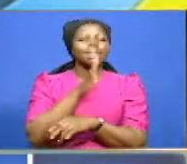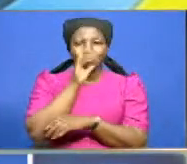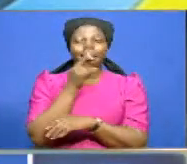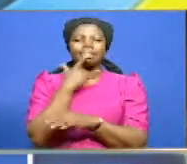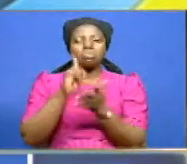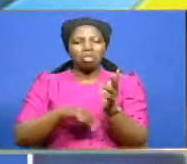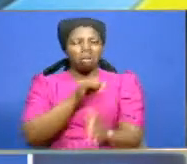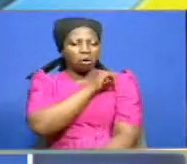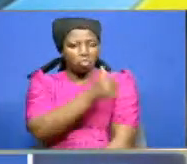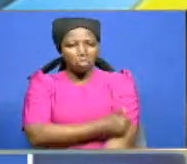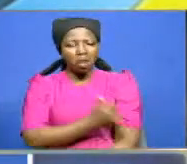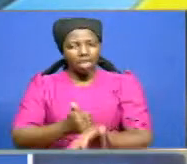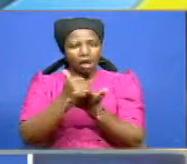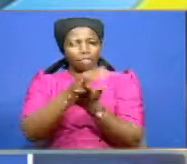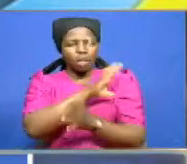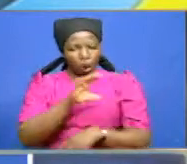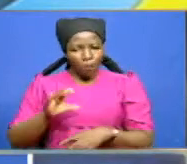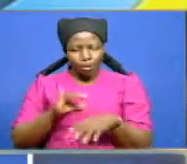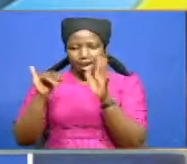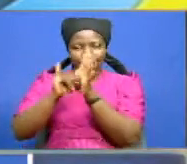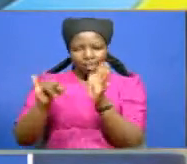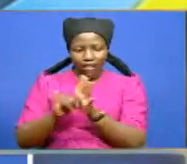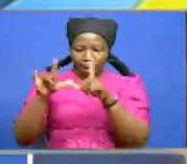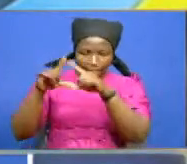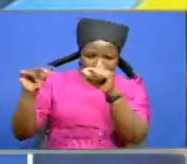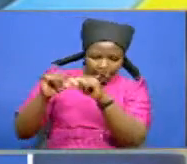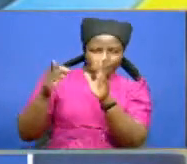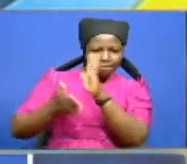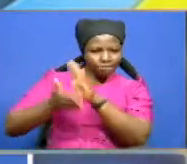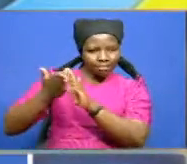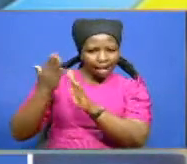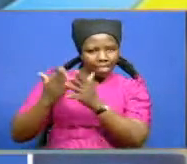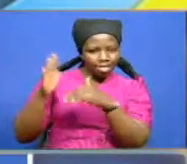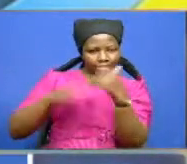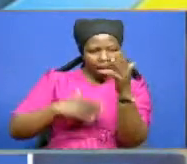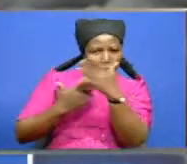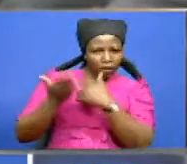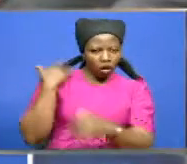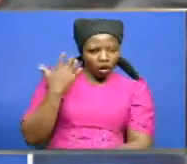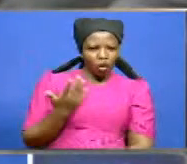the Commission identify the messages quicker than it was the case before.